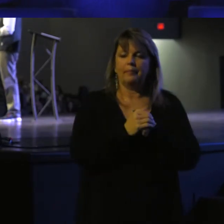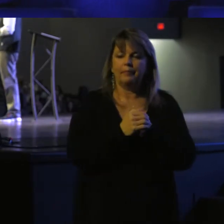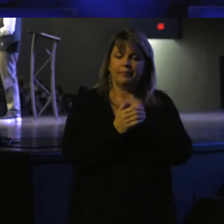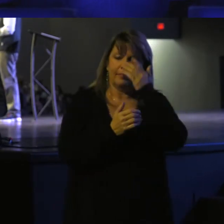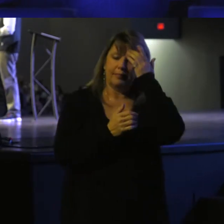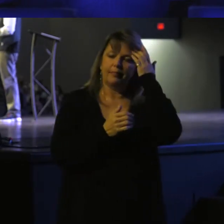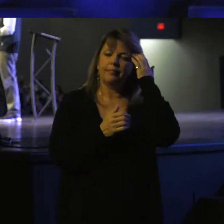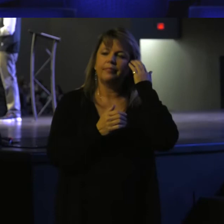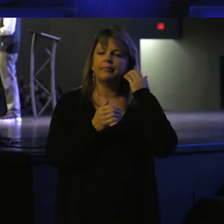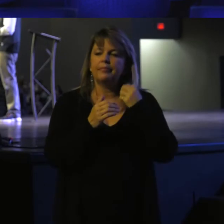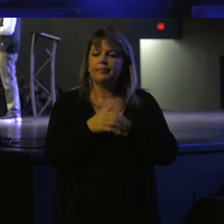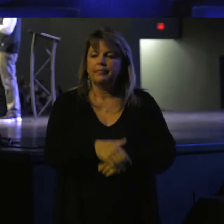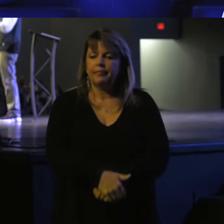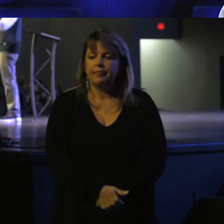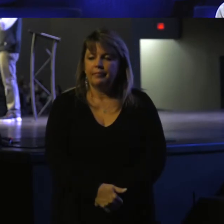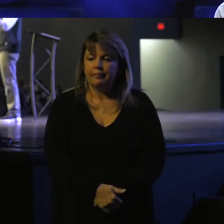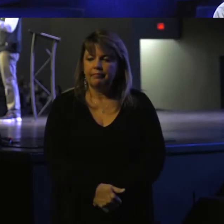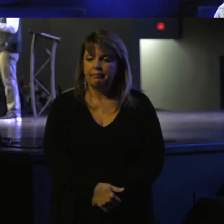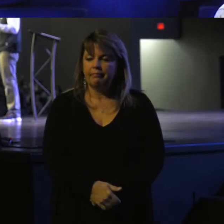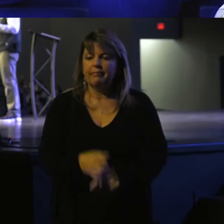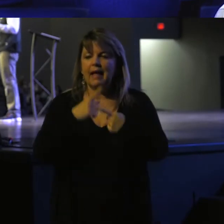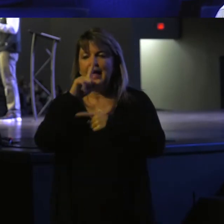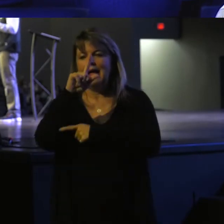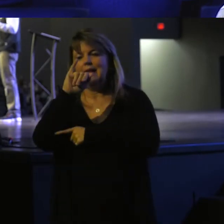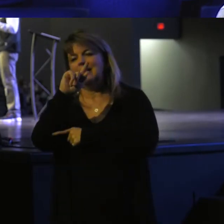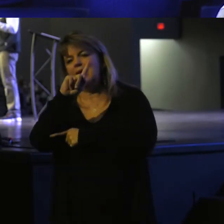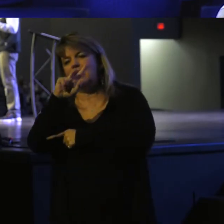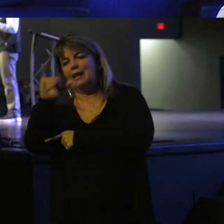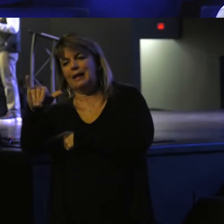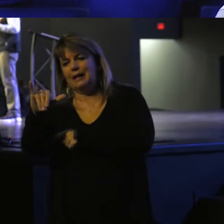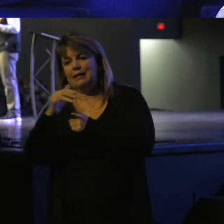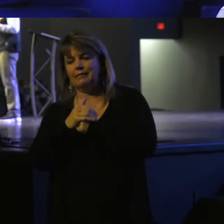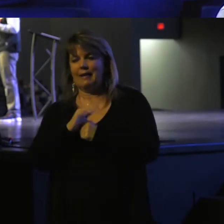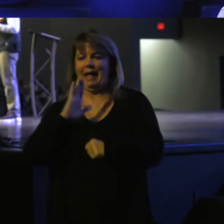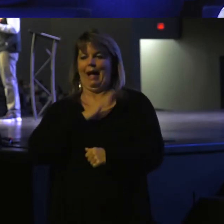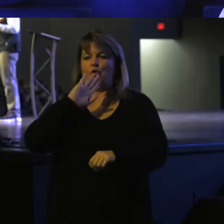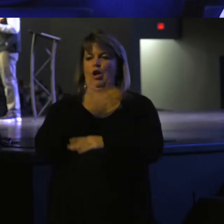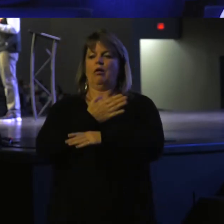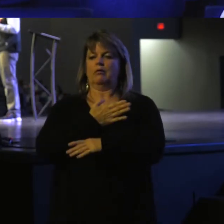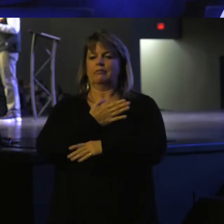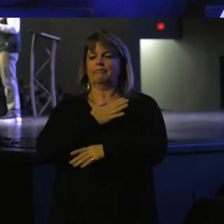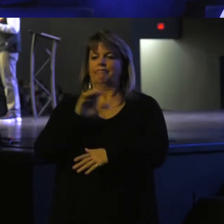and he pronounced Lily our daughter.